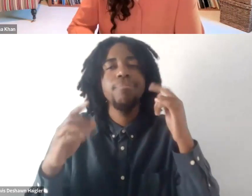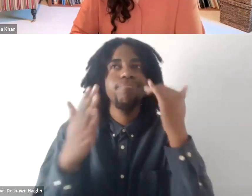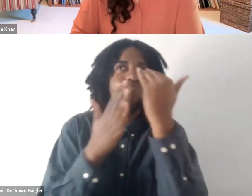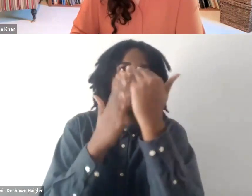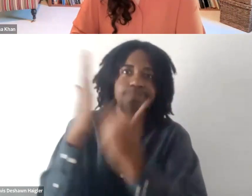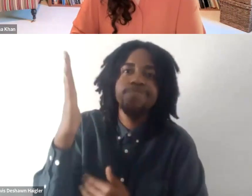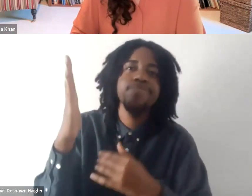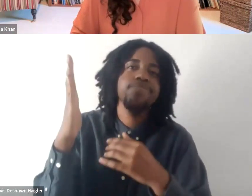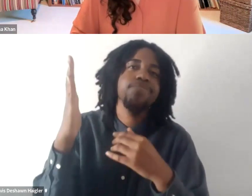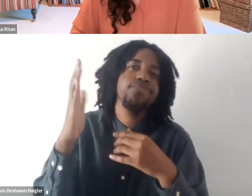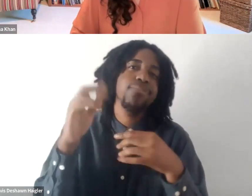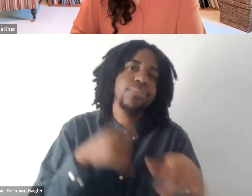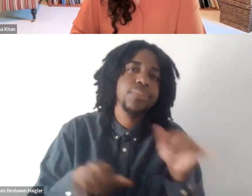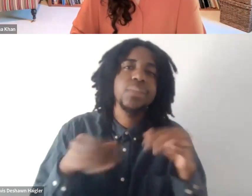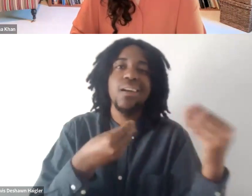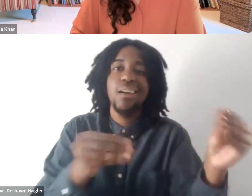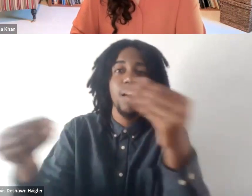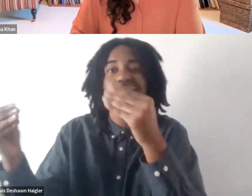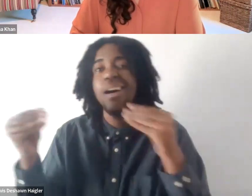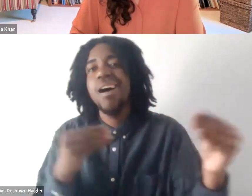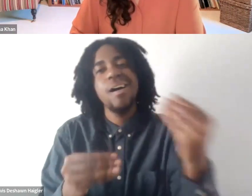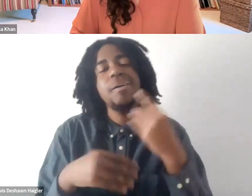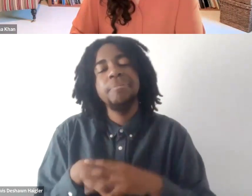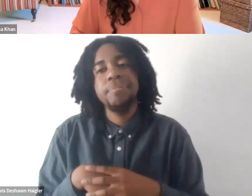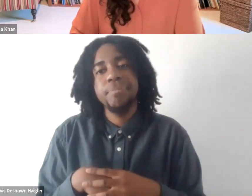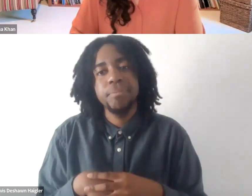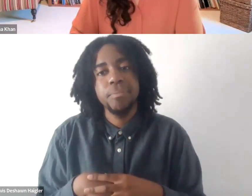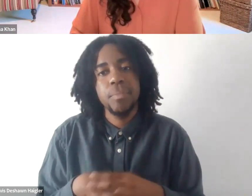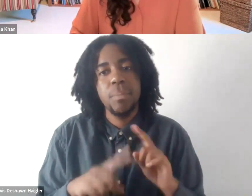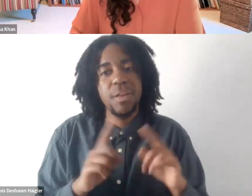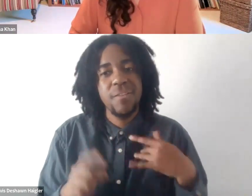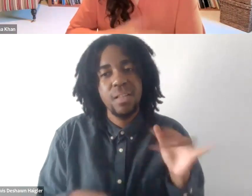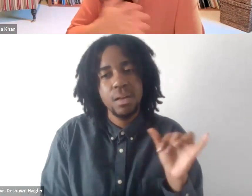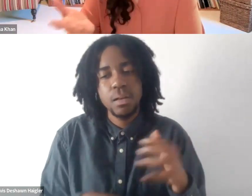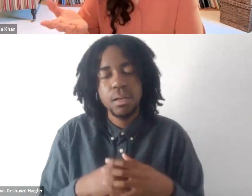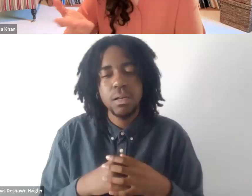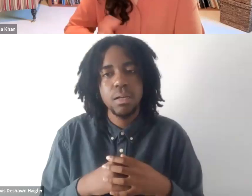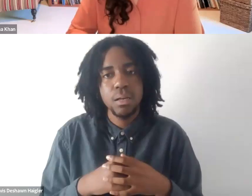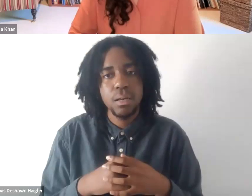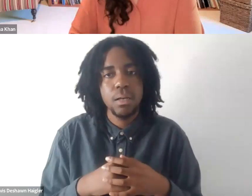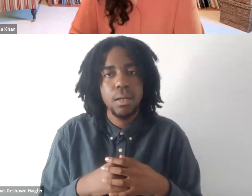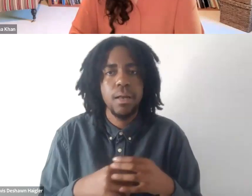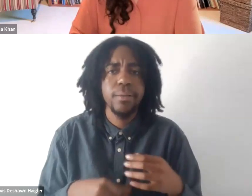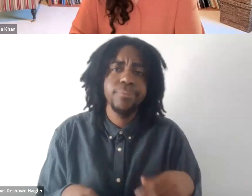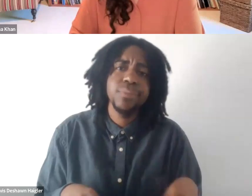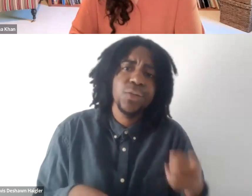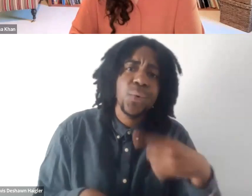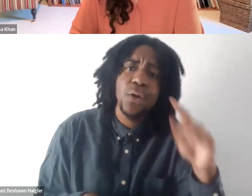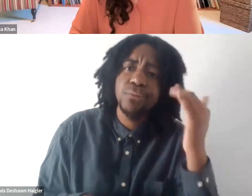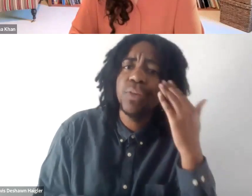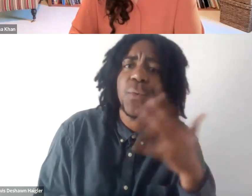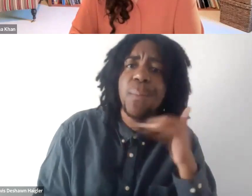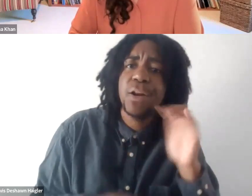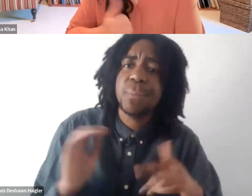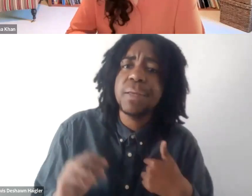or the stores. But I feel like as, and you all know this better than me probably, but I think we